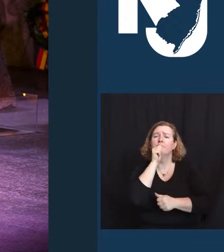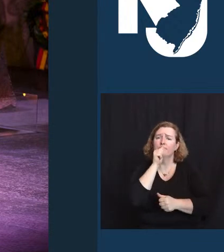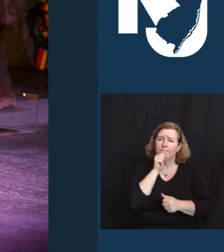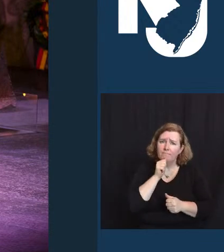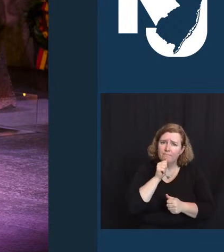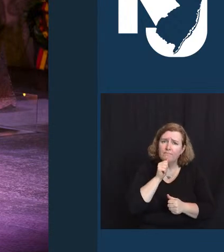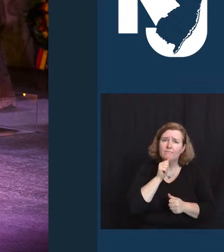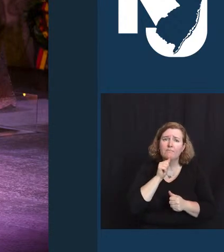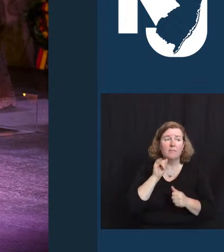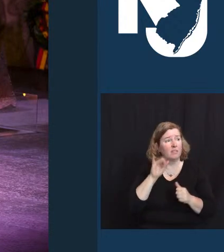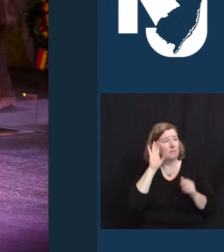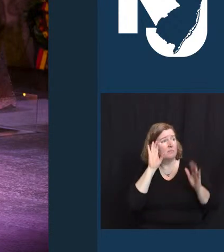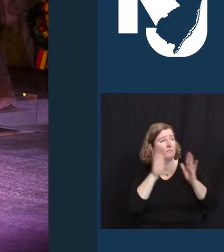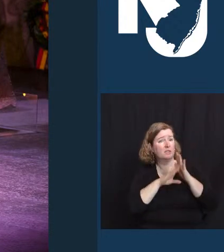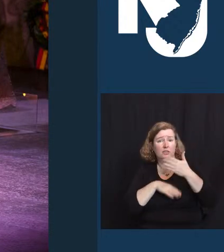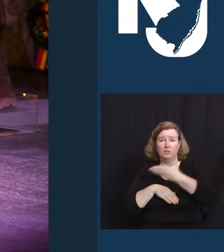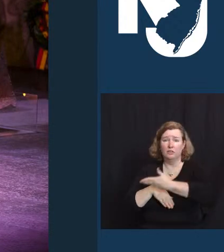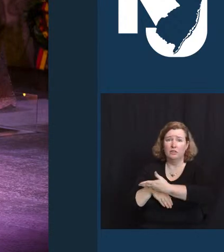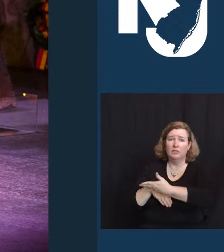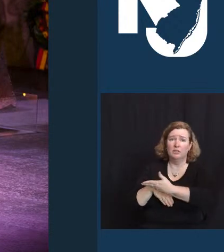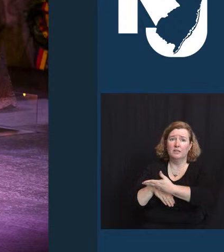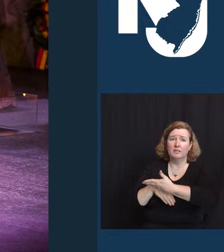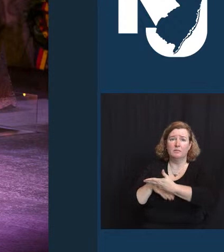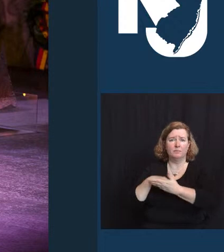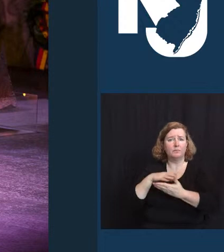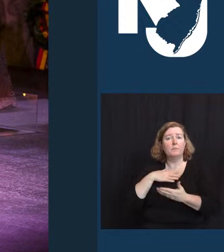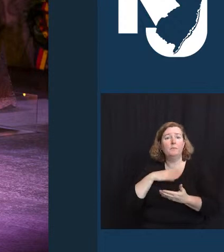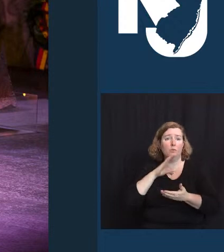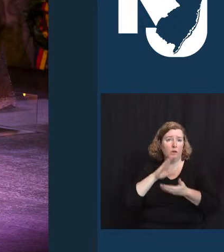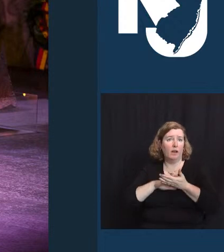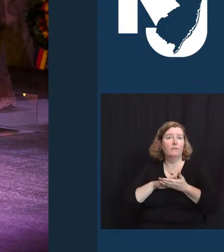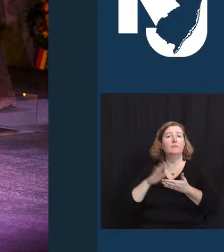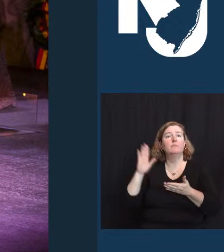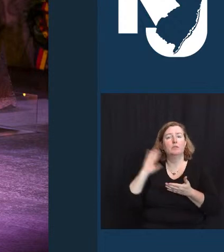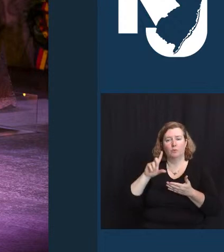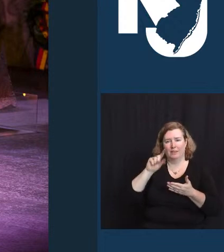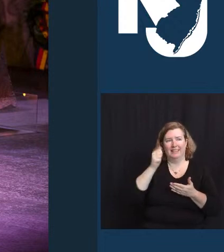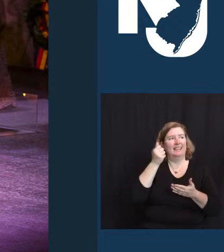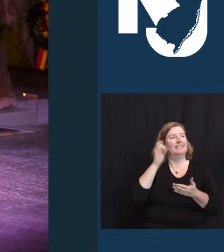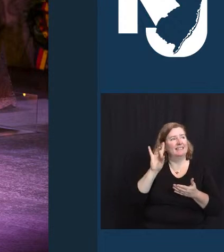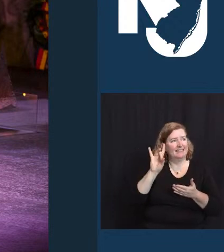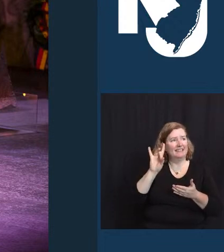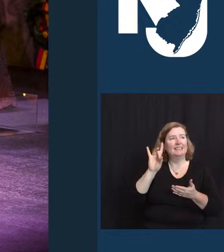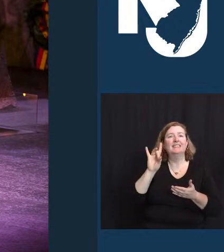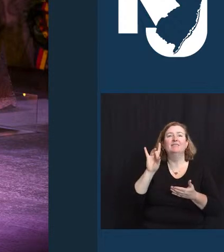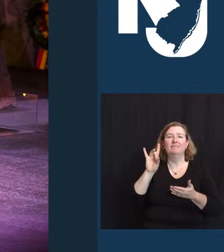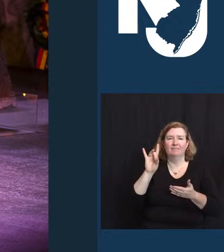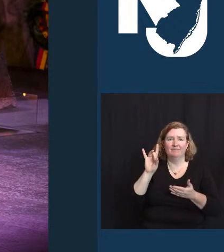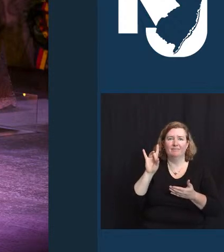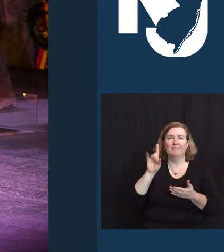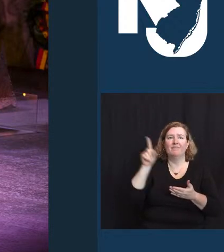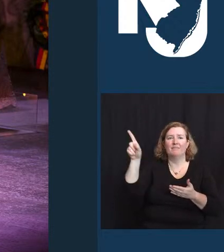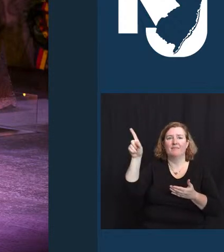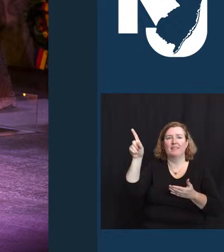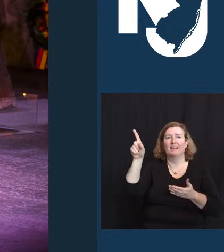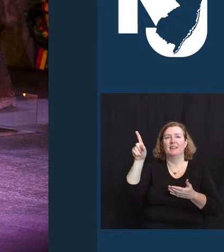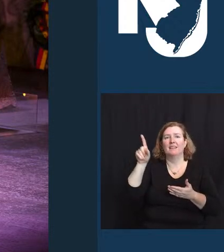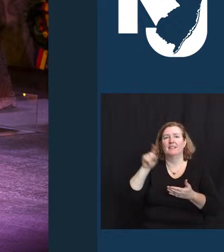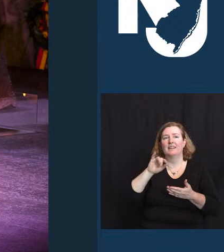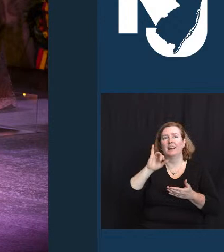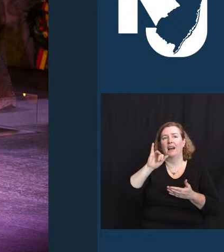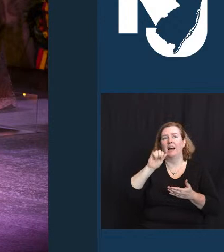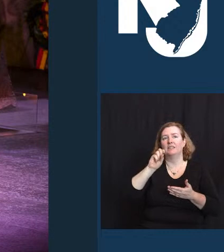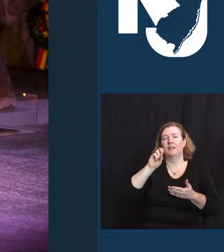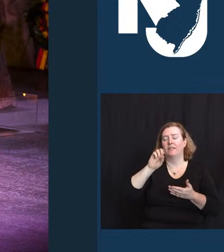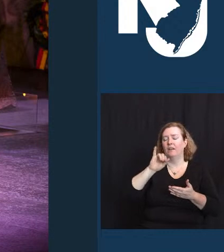Yad Vashem in October of 2018, one of 7 trips I have been honored to make